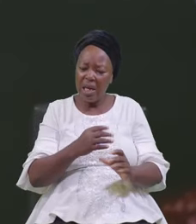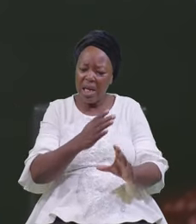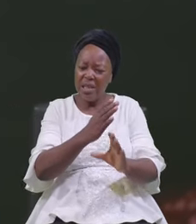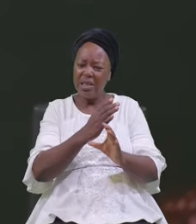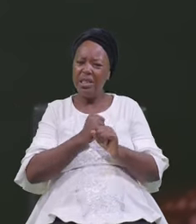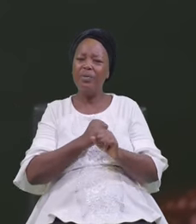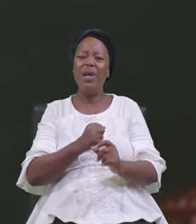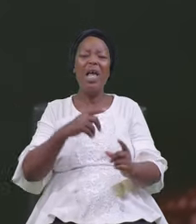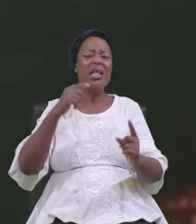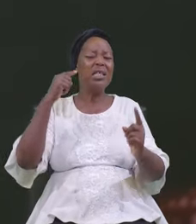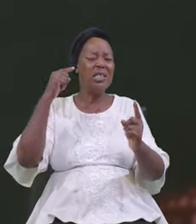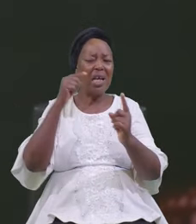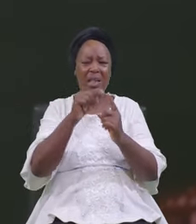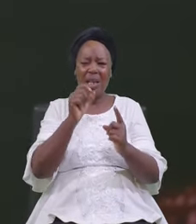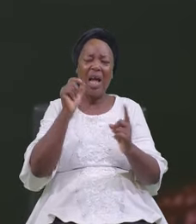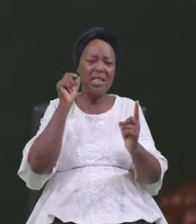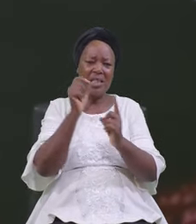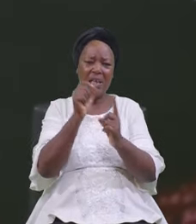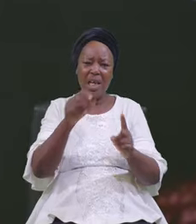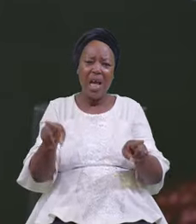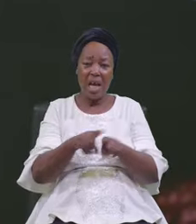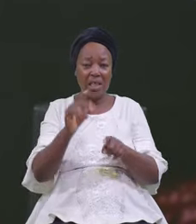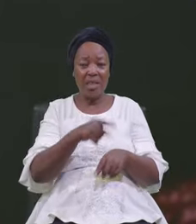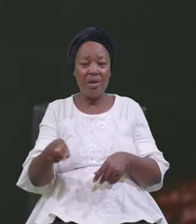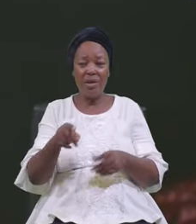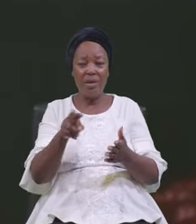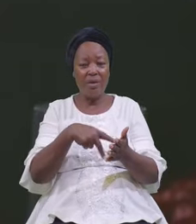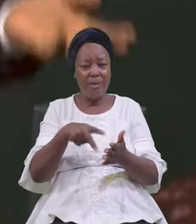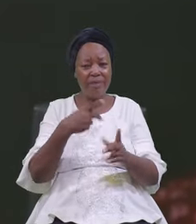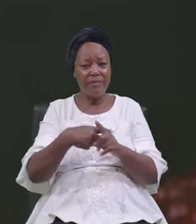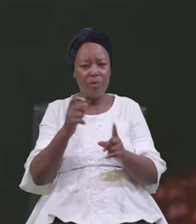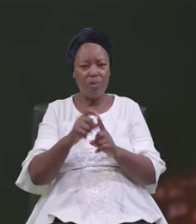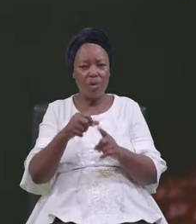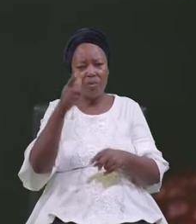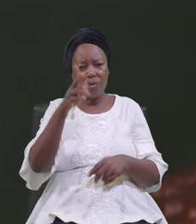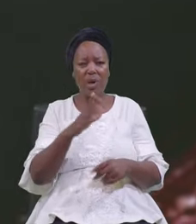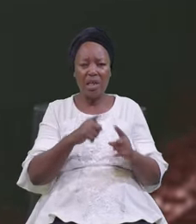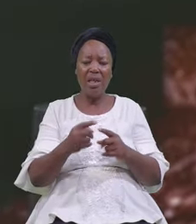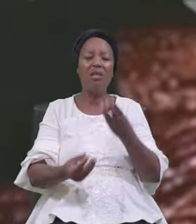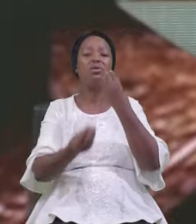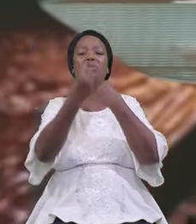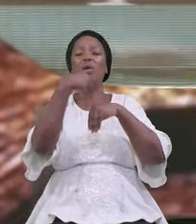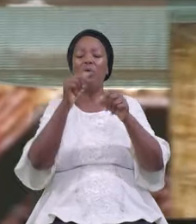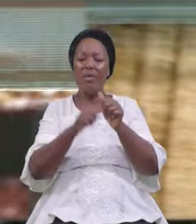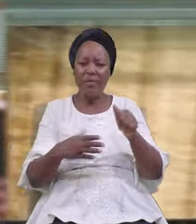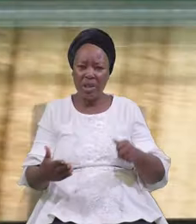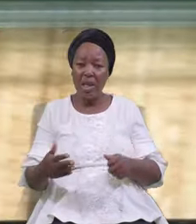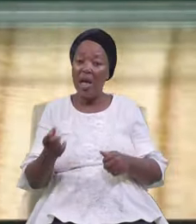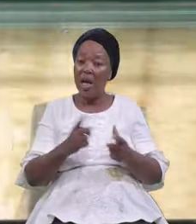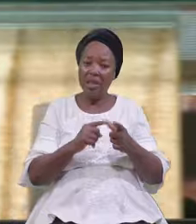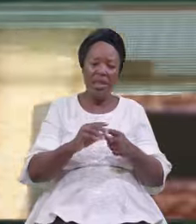exactly as they read from the word, and I just swallowed everything. And you know, a